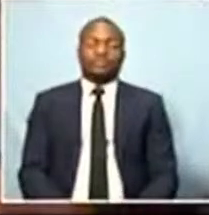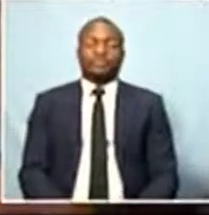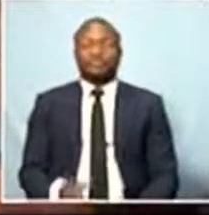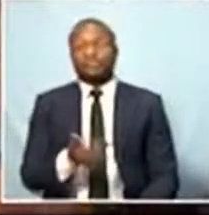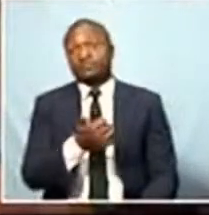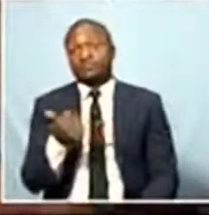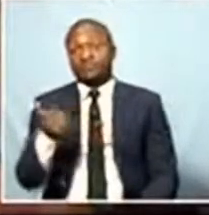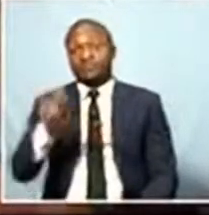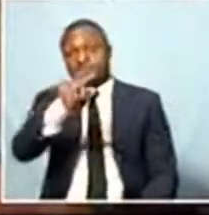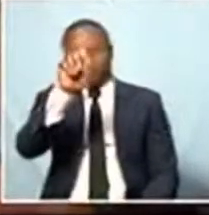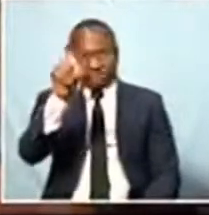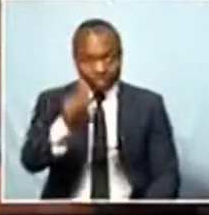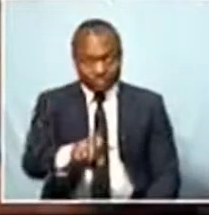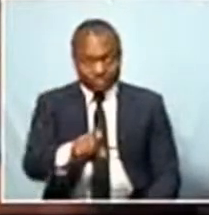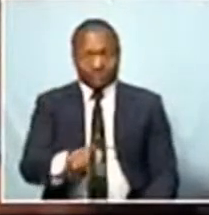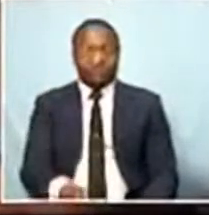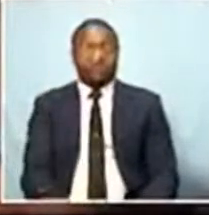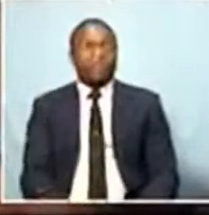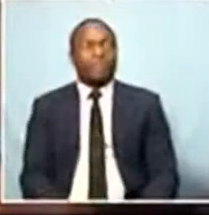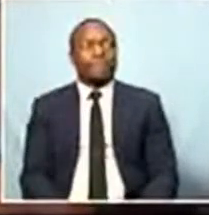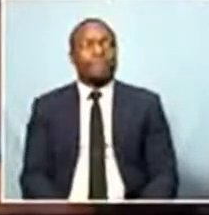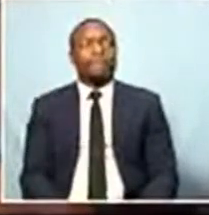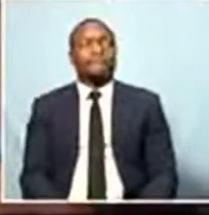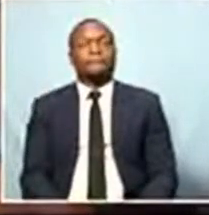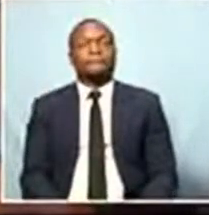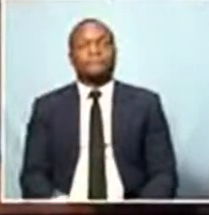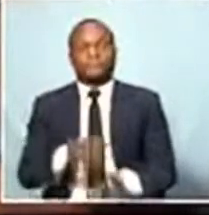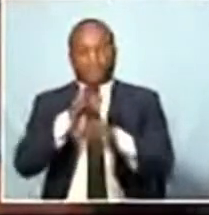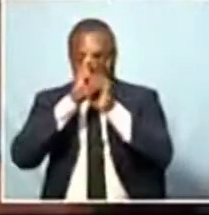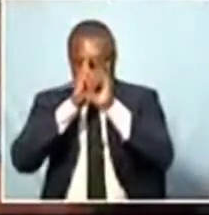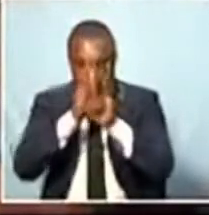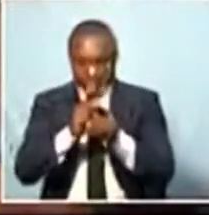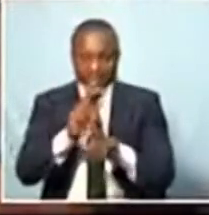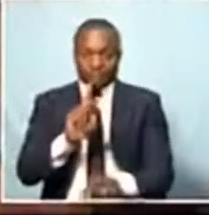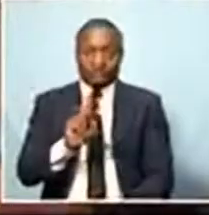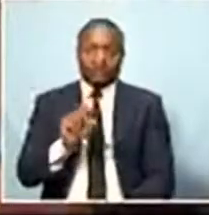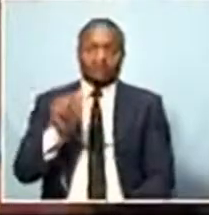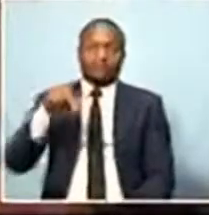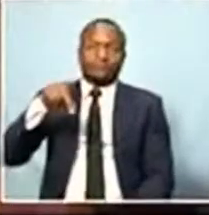Any further questions? Honorable Kampyongo.